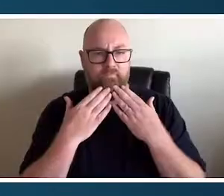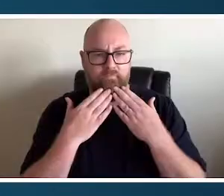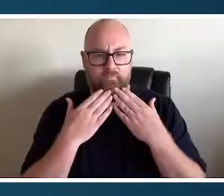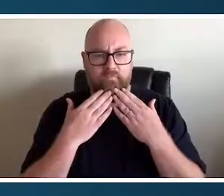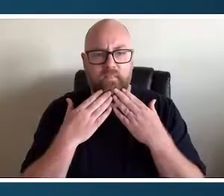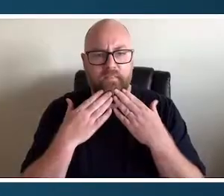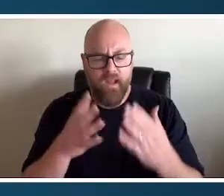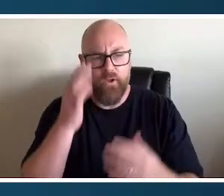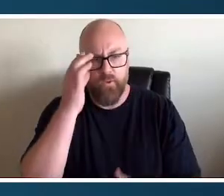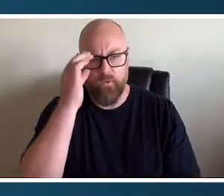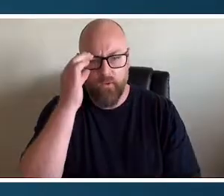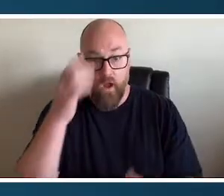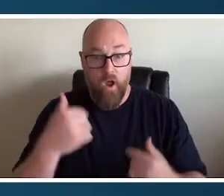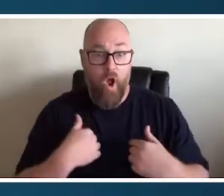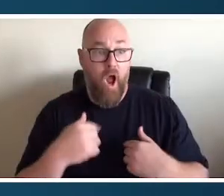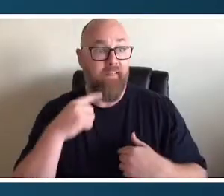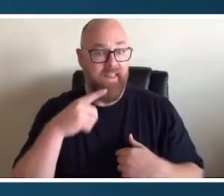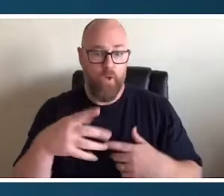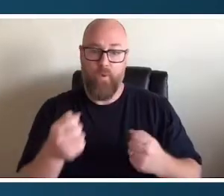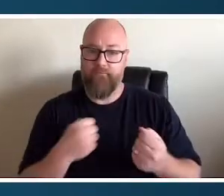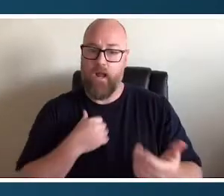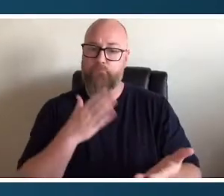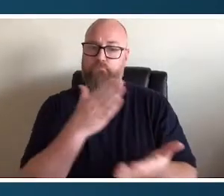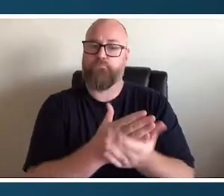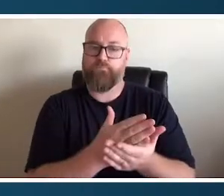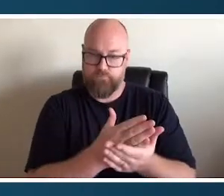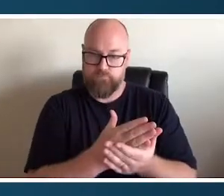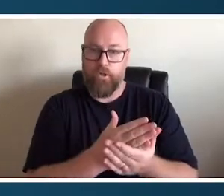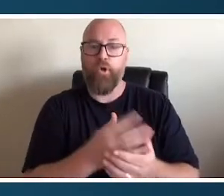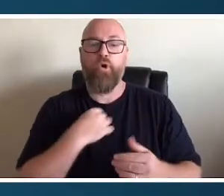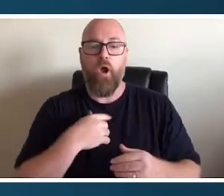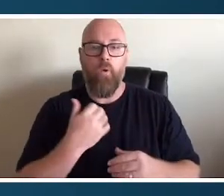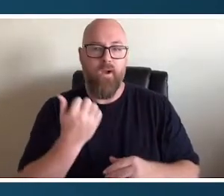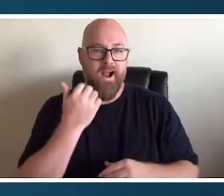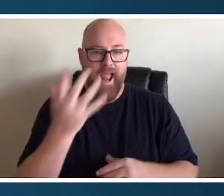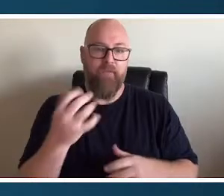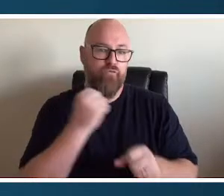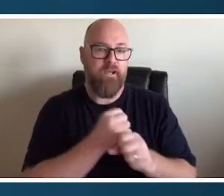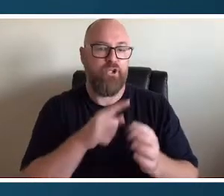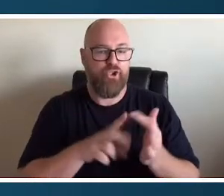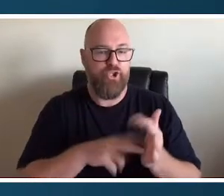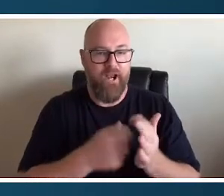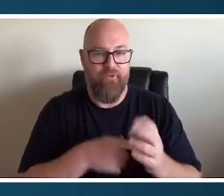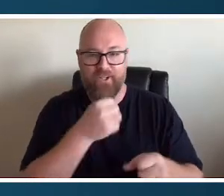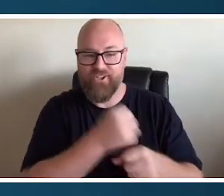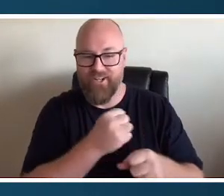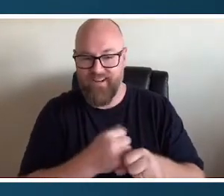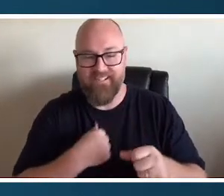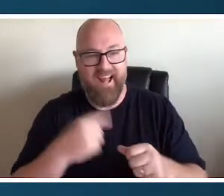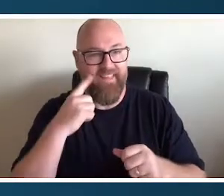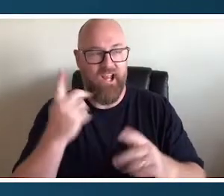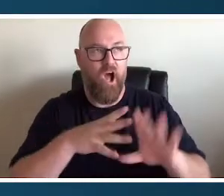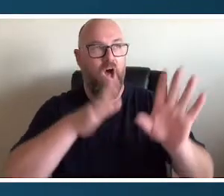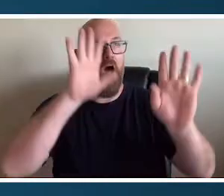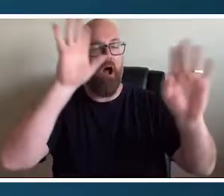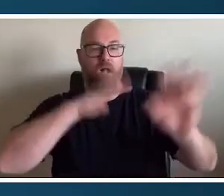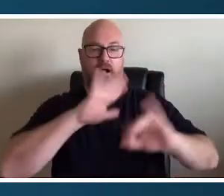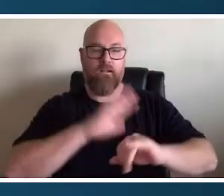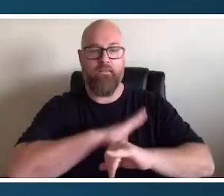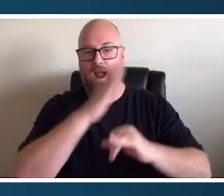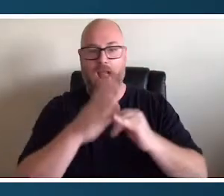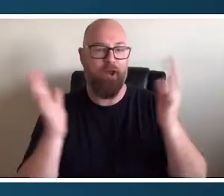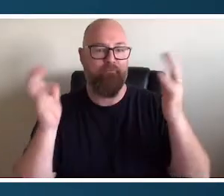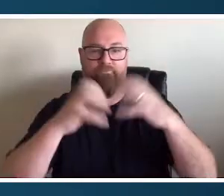to a point in human history, and we say that every generation thinks that is the end of the world. So it is not new. We look at